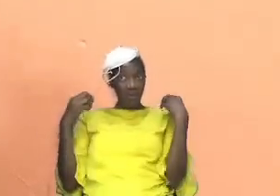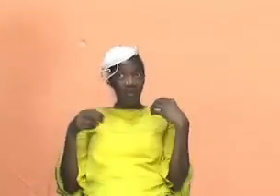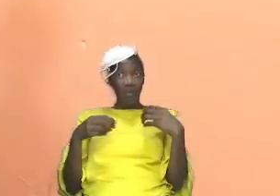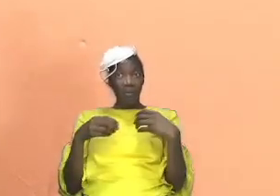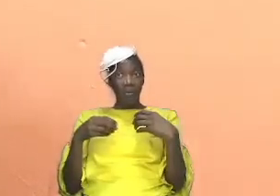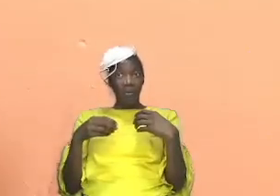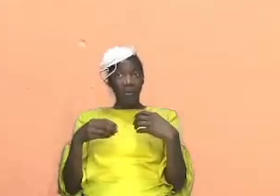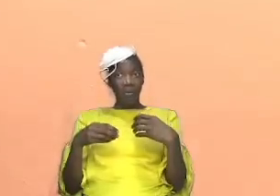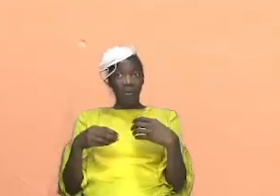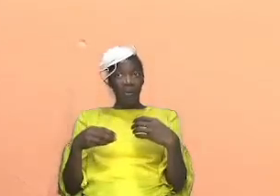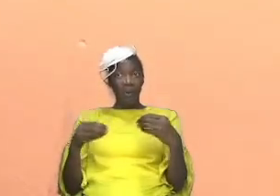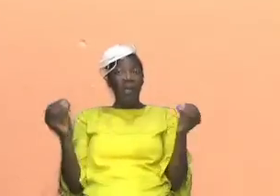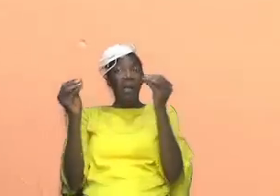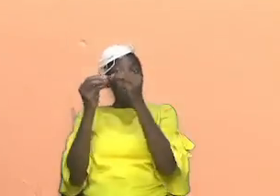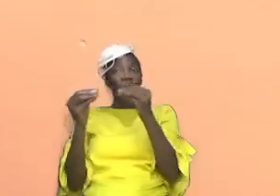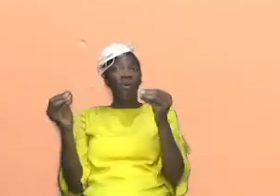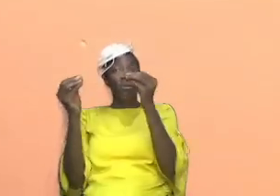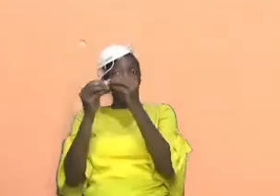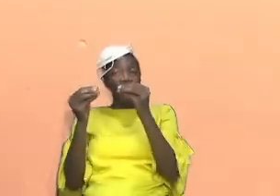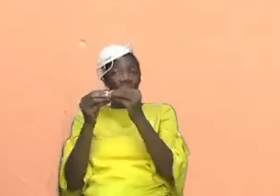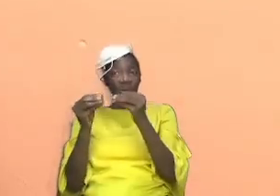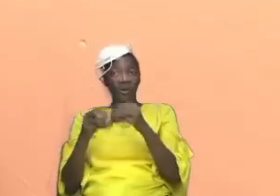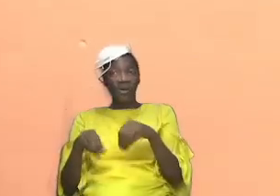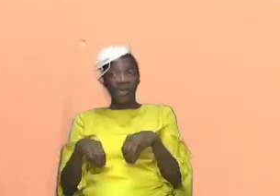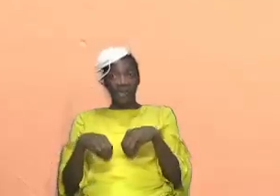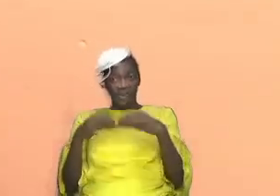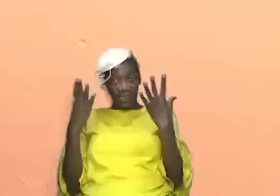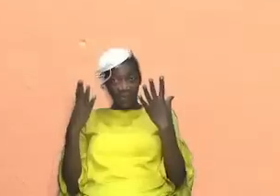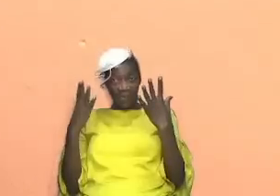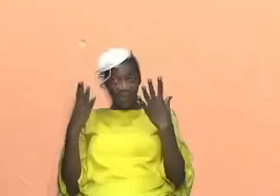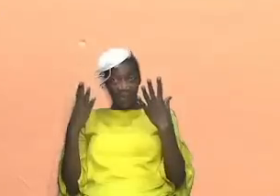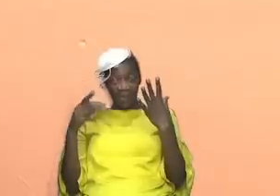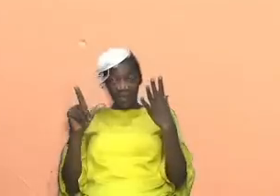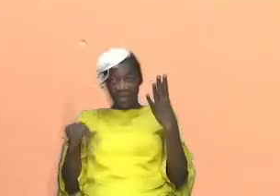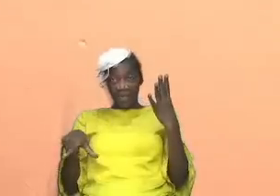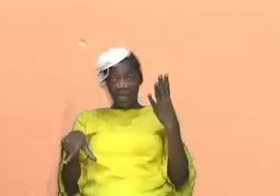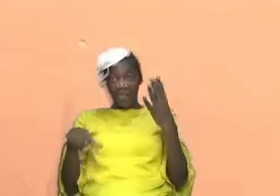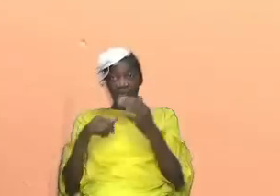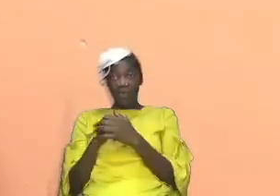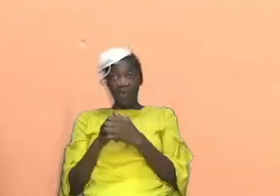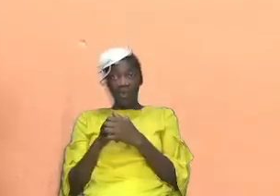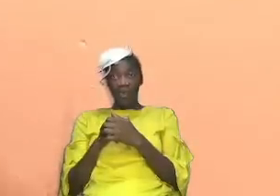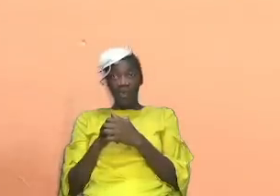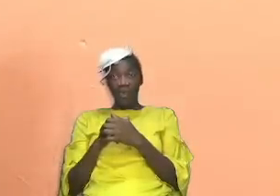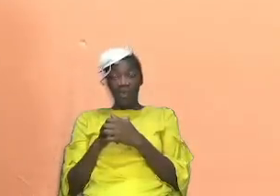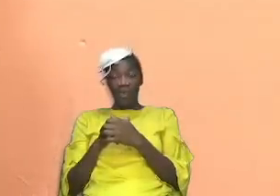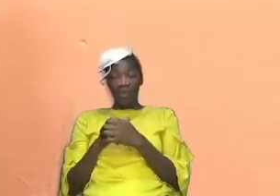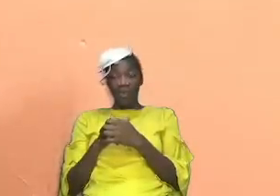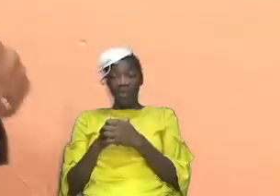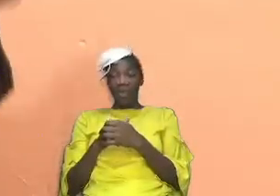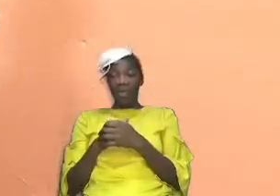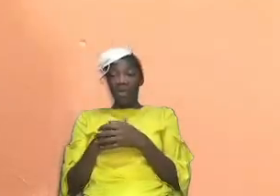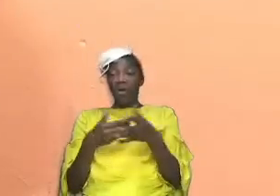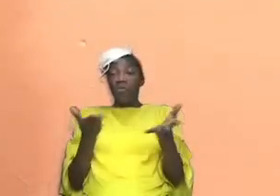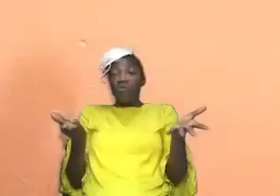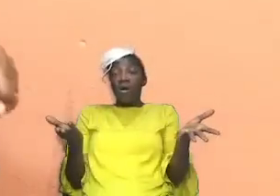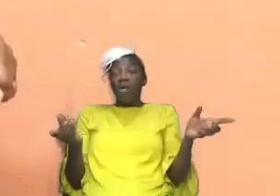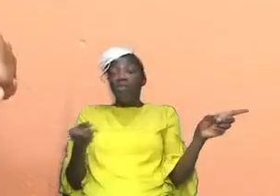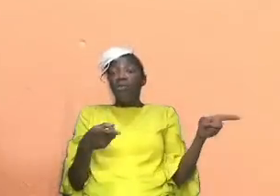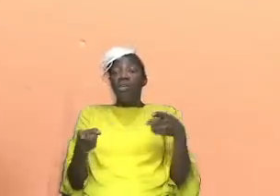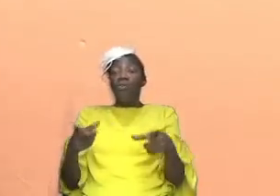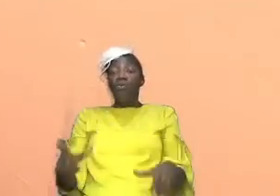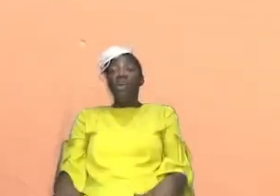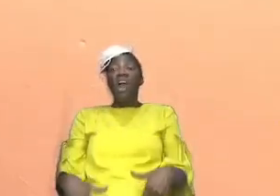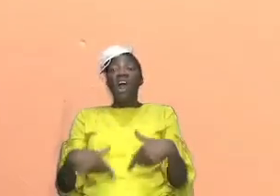etc., etc. I submit, and we are going to go into it later on, that what we do in our lives